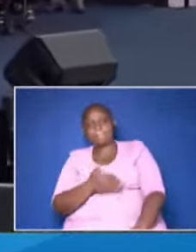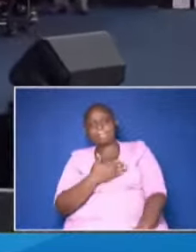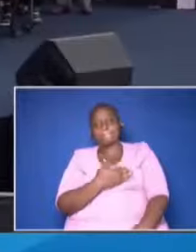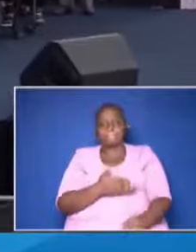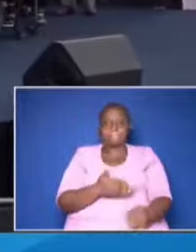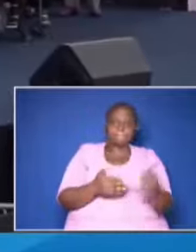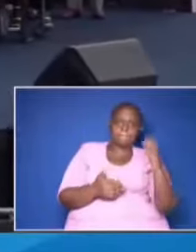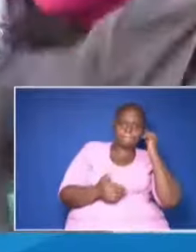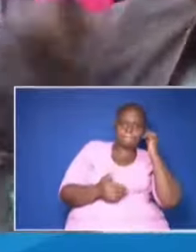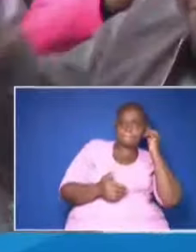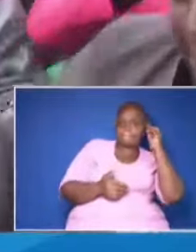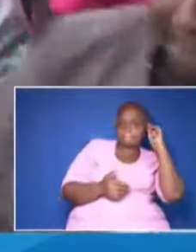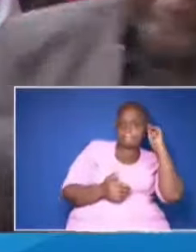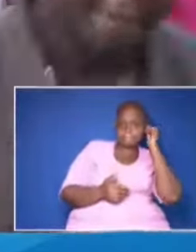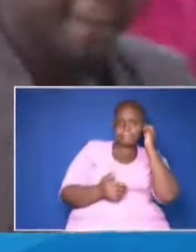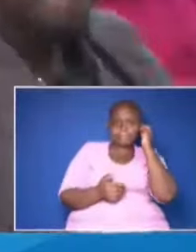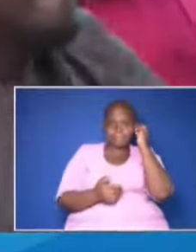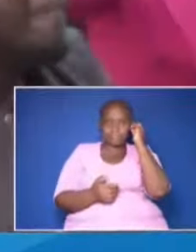wa